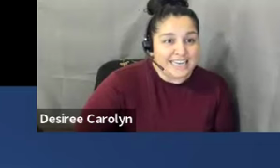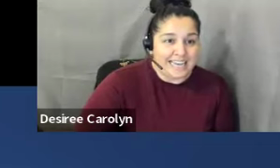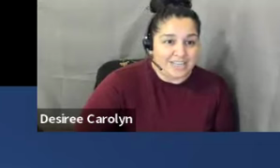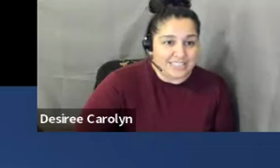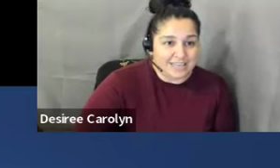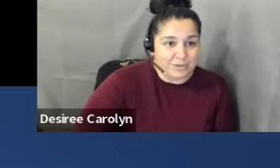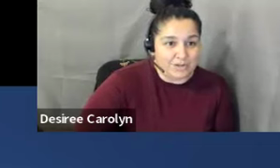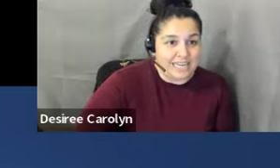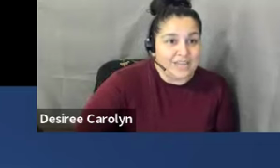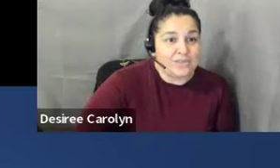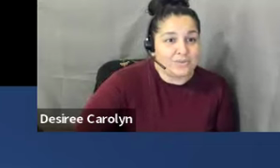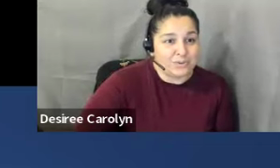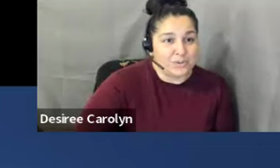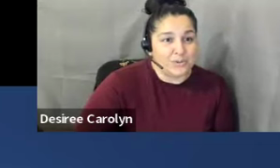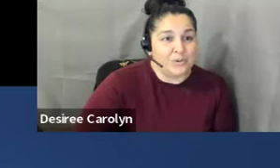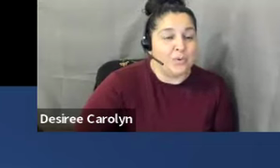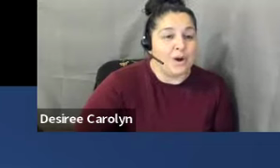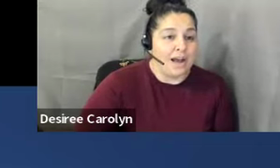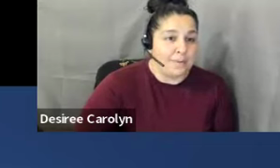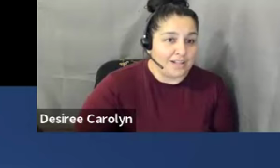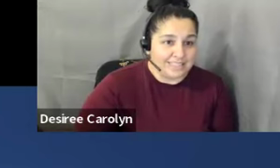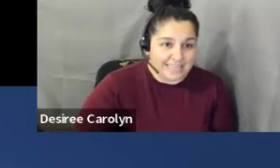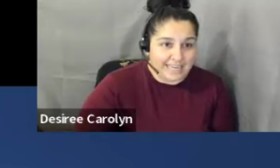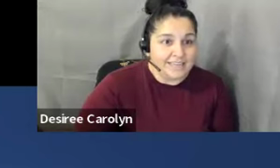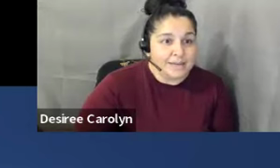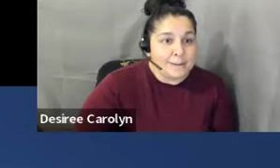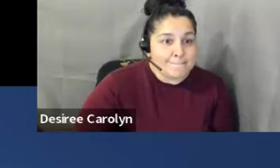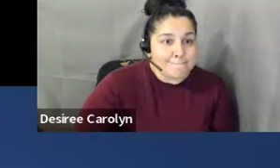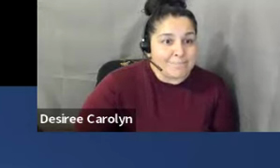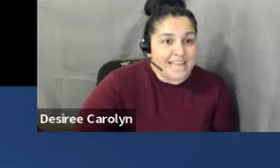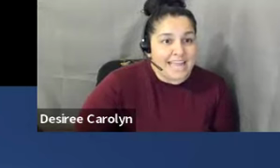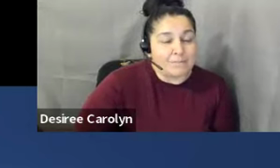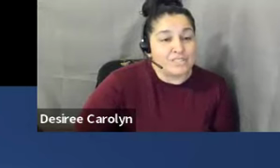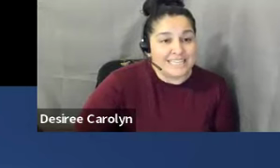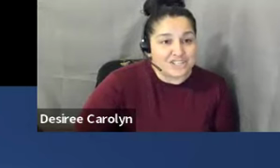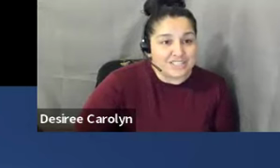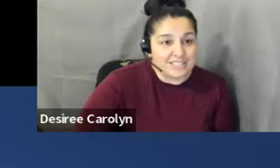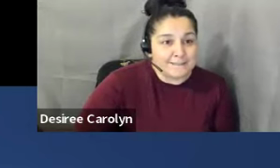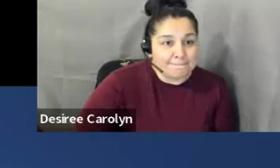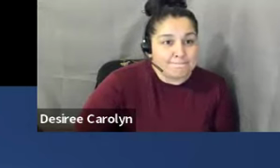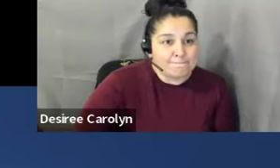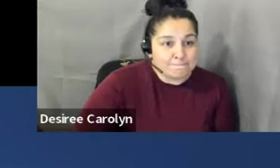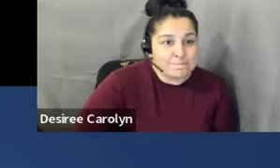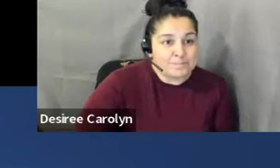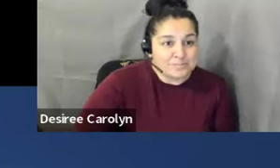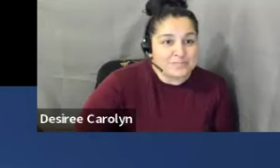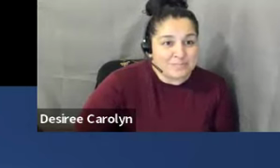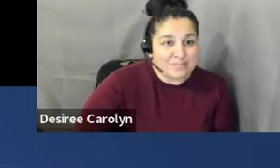she engages the community through policy and procedures.